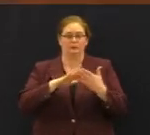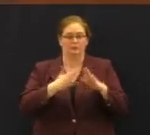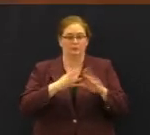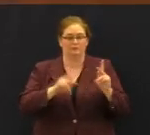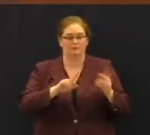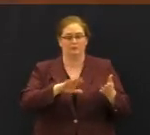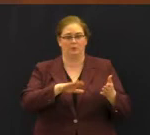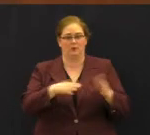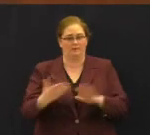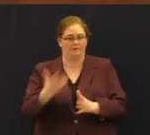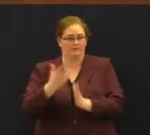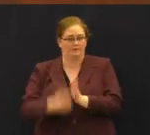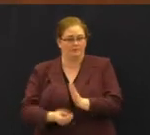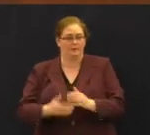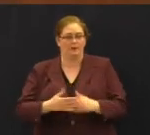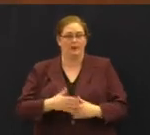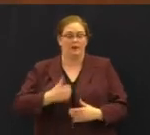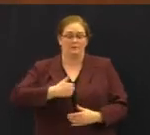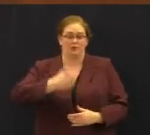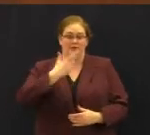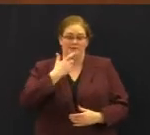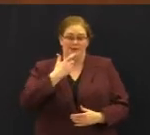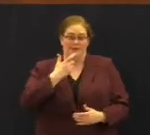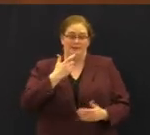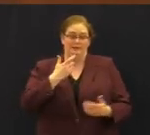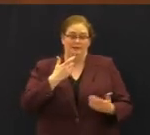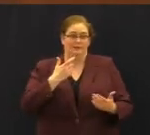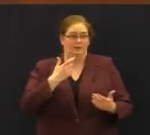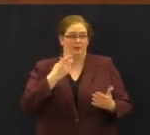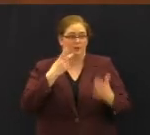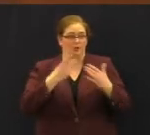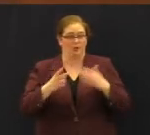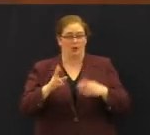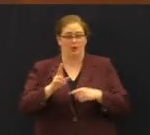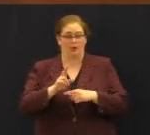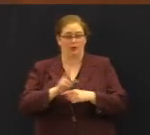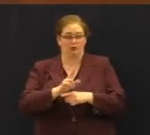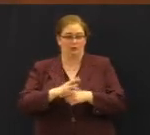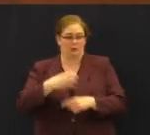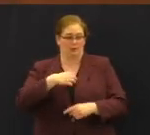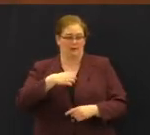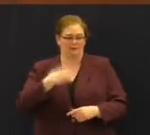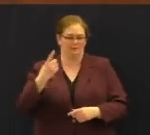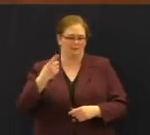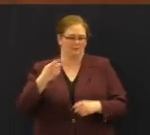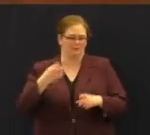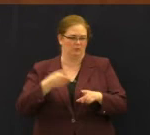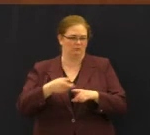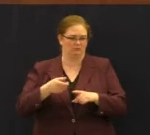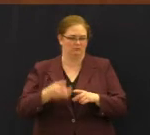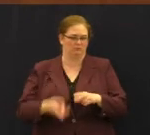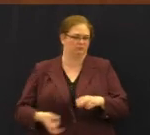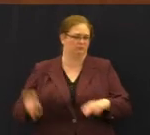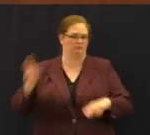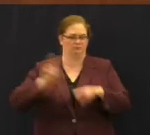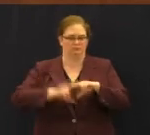pandemic, I'm sorry to say that as we look at consumer complaints, an area that we have seen a substantial increase has been in